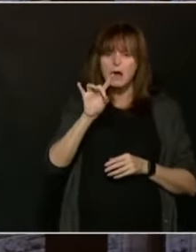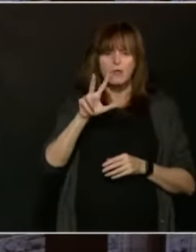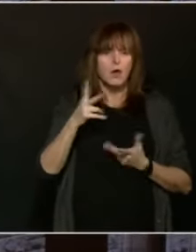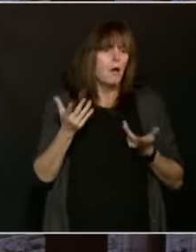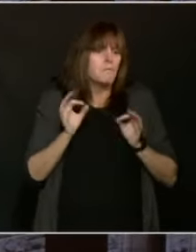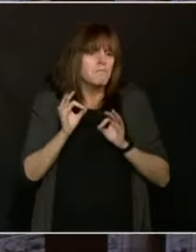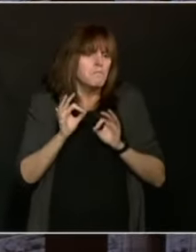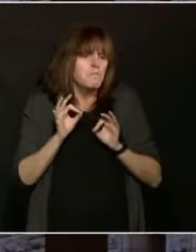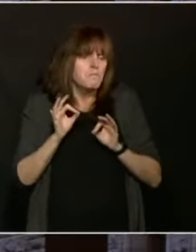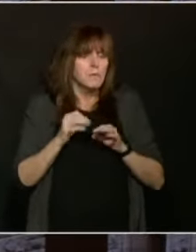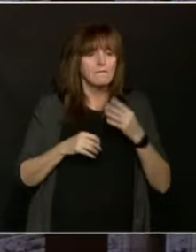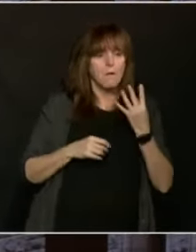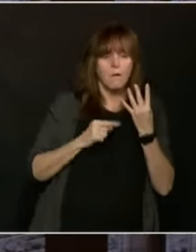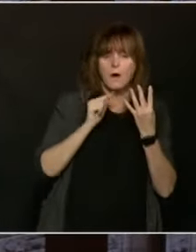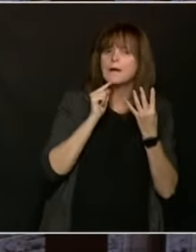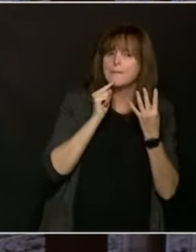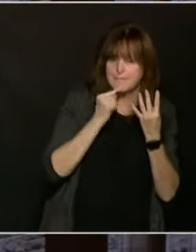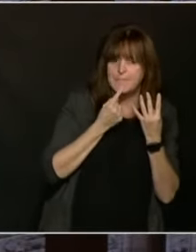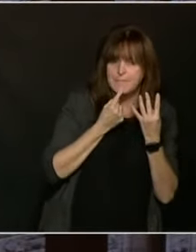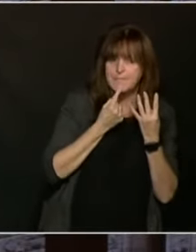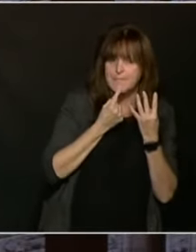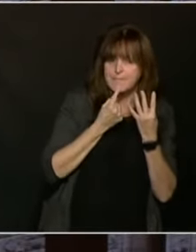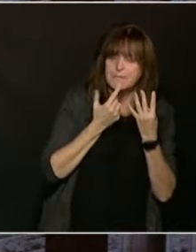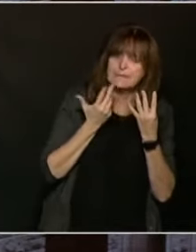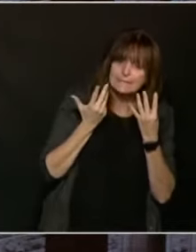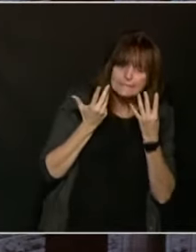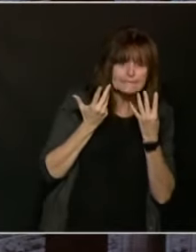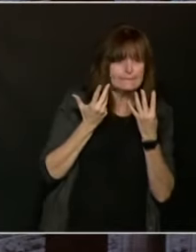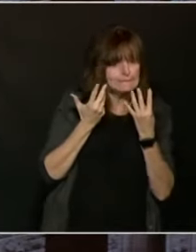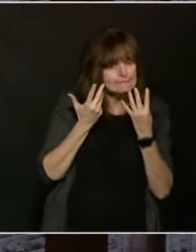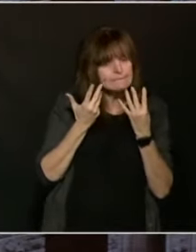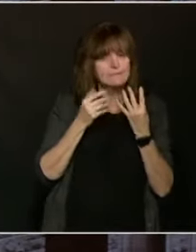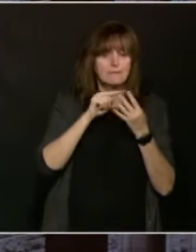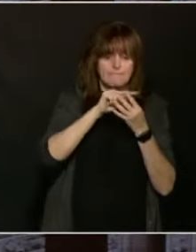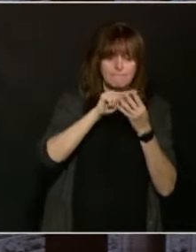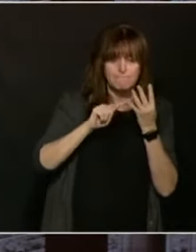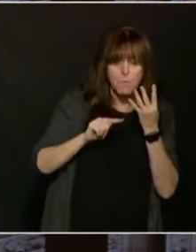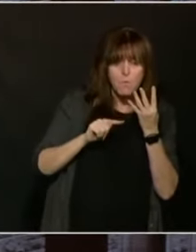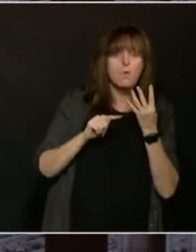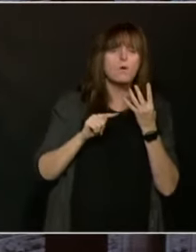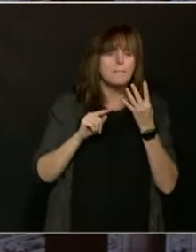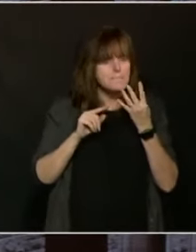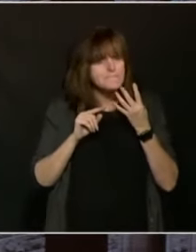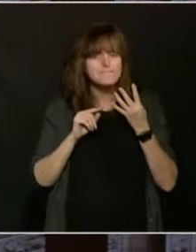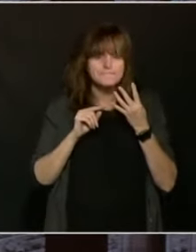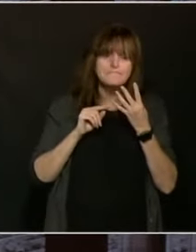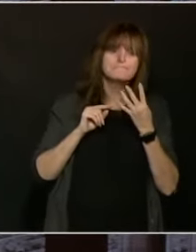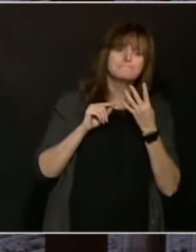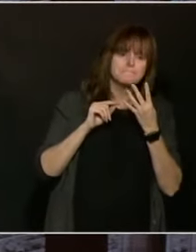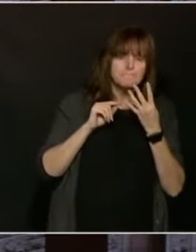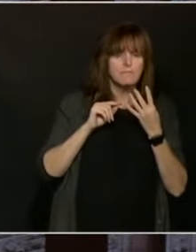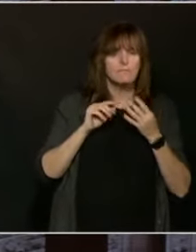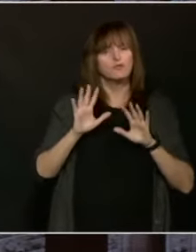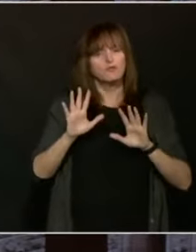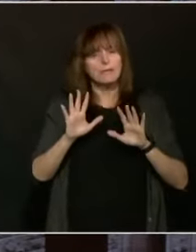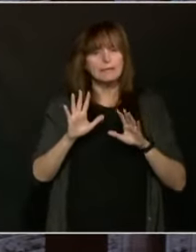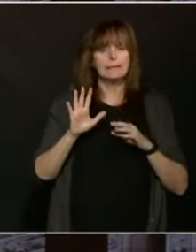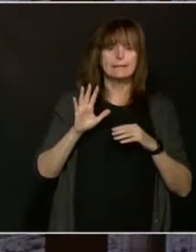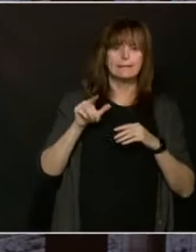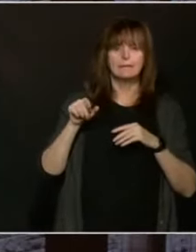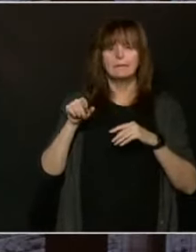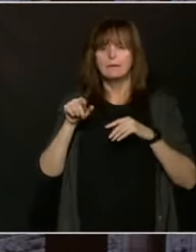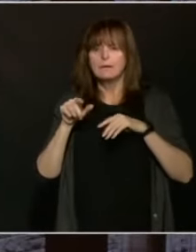more serious. And those are most are mild ones are allergic skin reactions and local pain